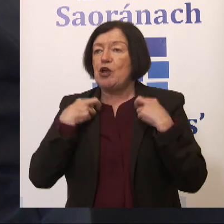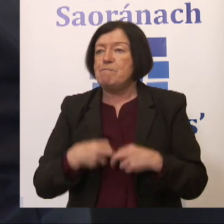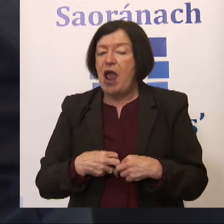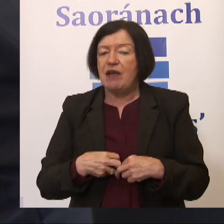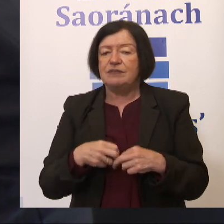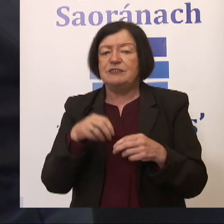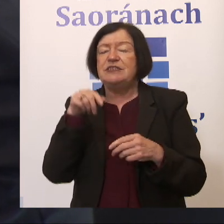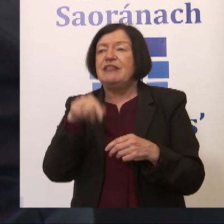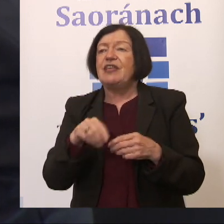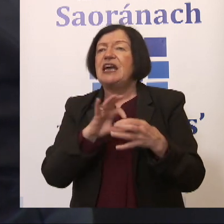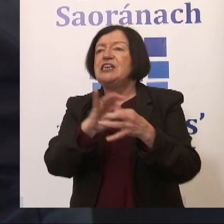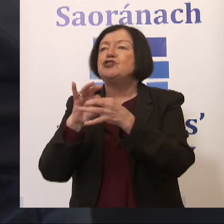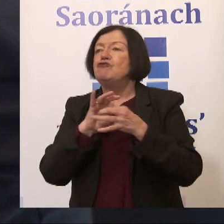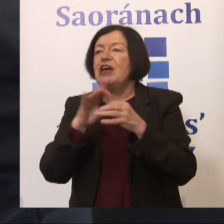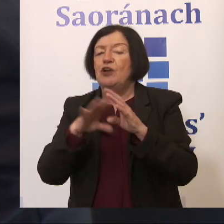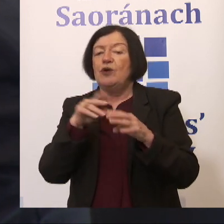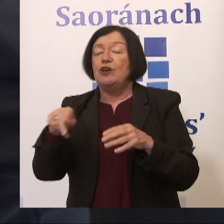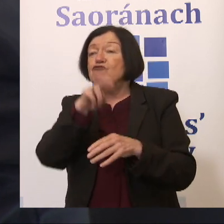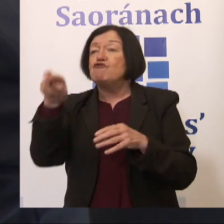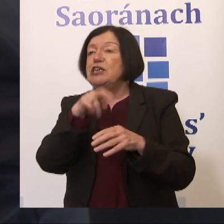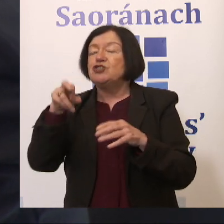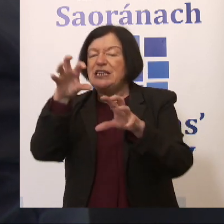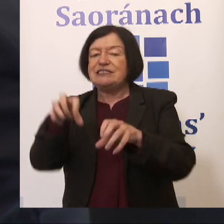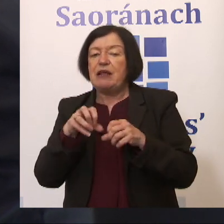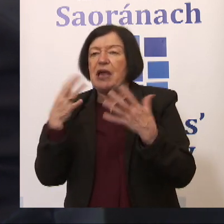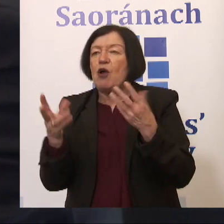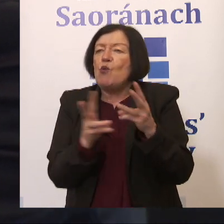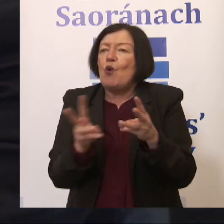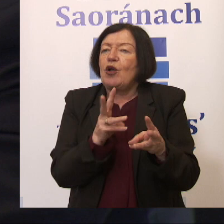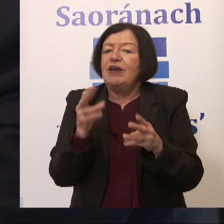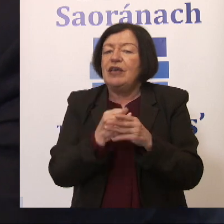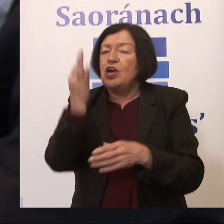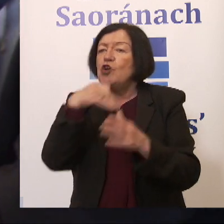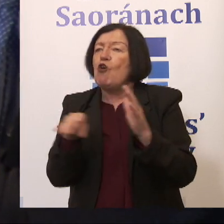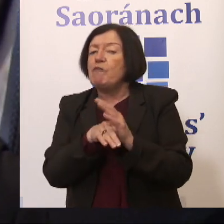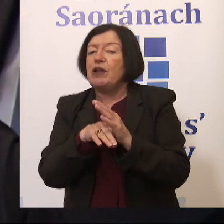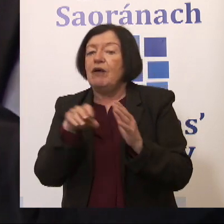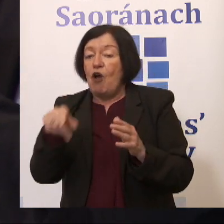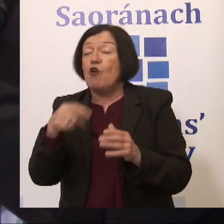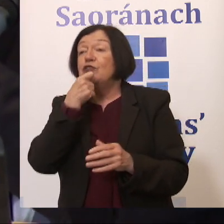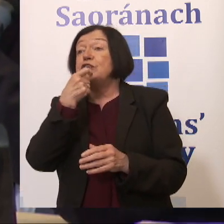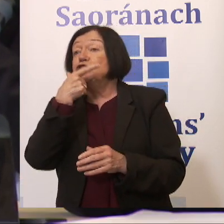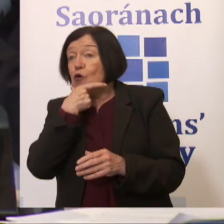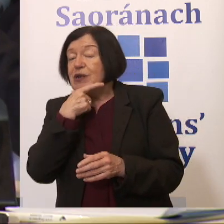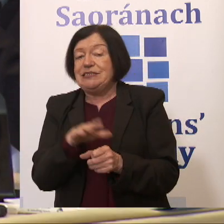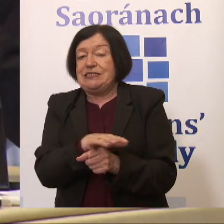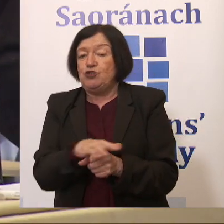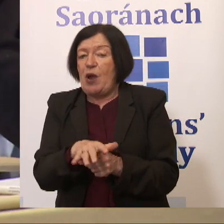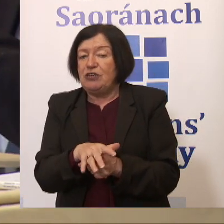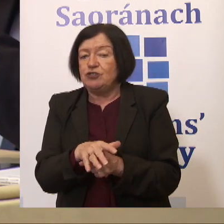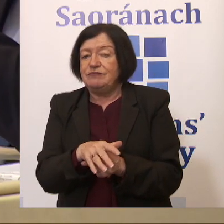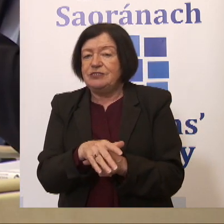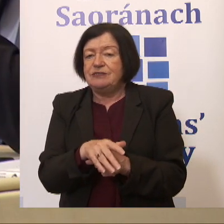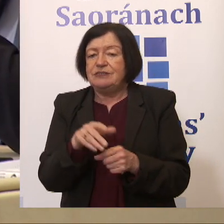I suppose that interaction with regional assemblies and how that might work in the government, or in the Dublin case, and it's back to that